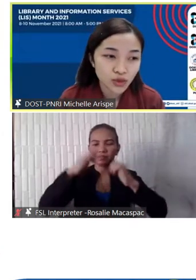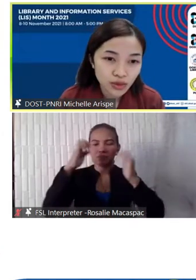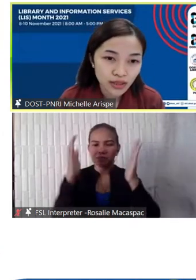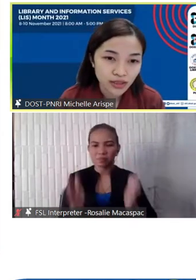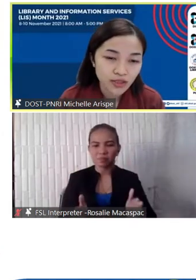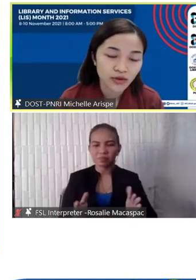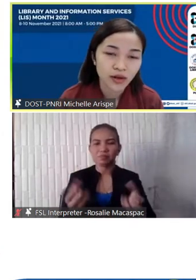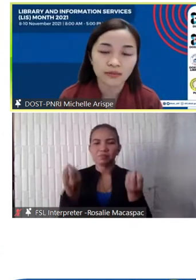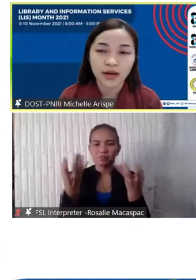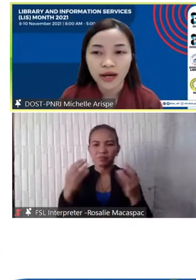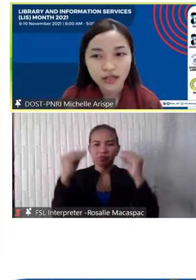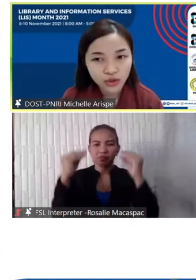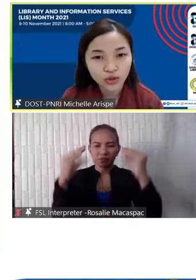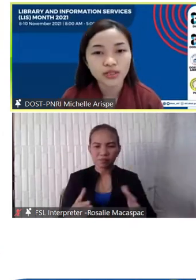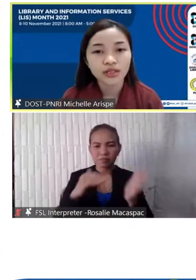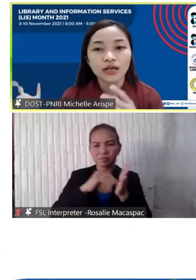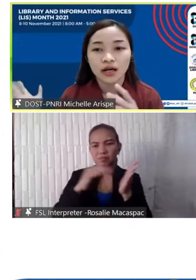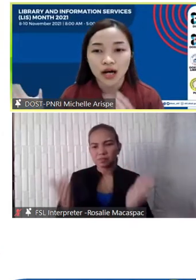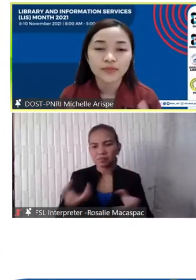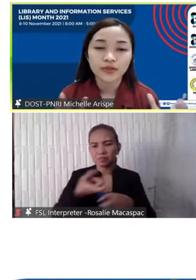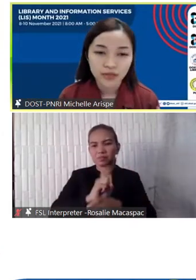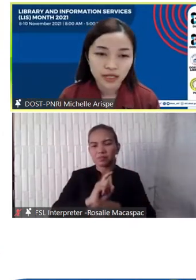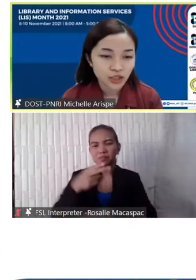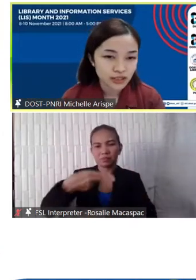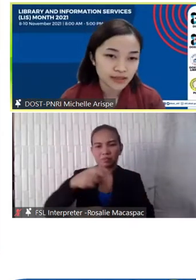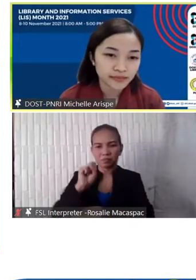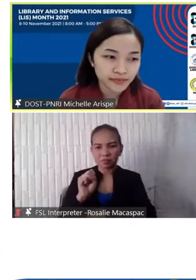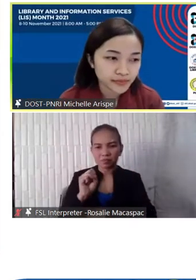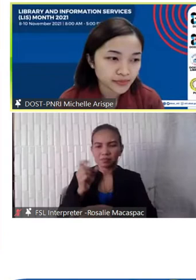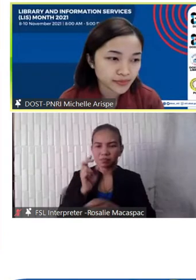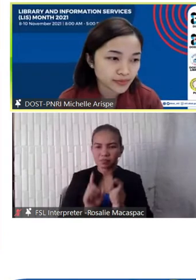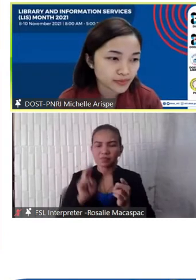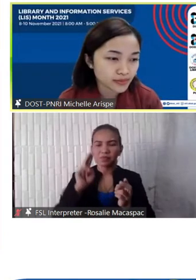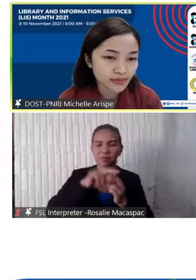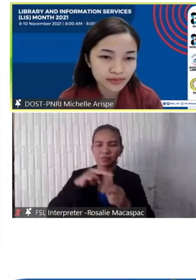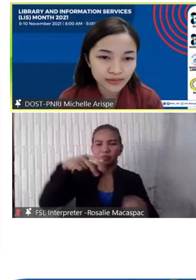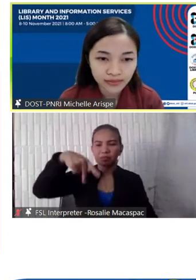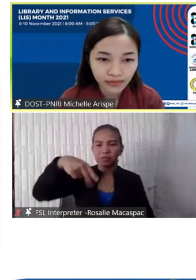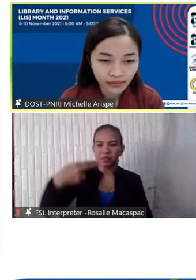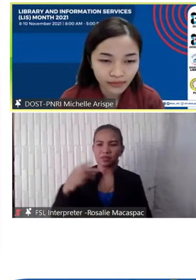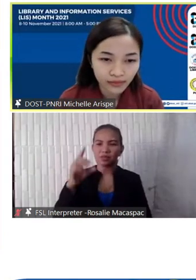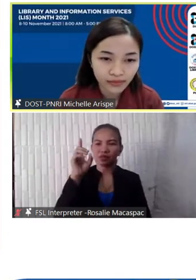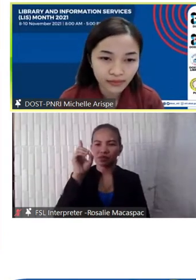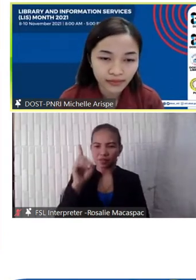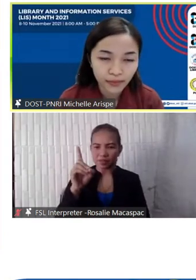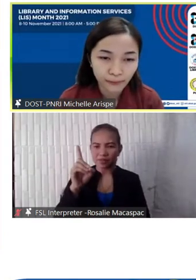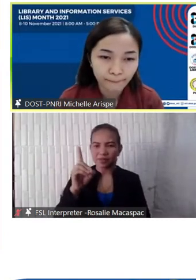teachers and students from high school up to PhD.